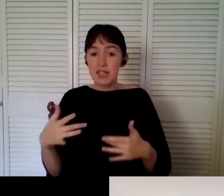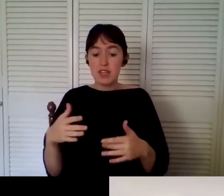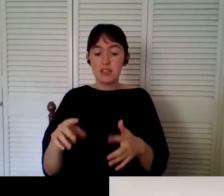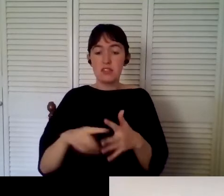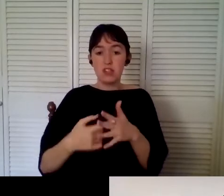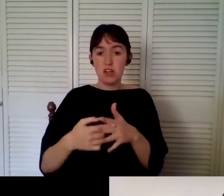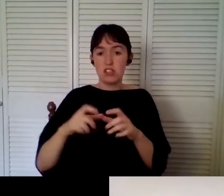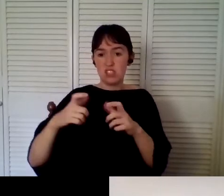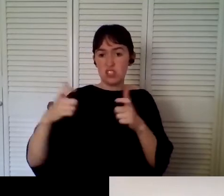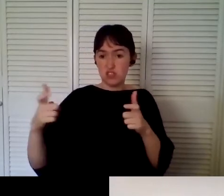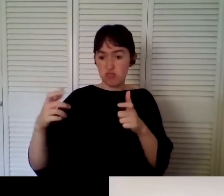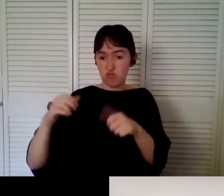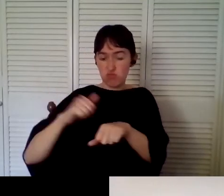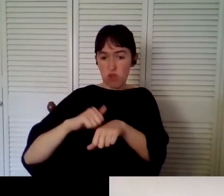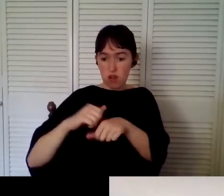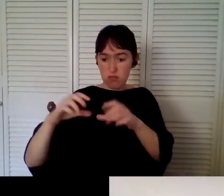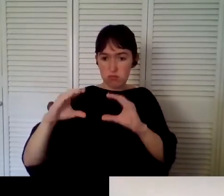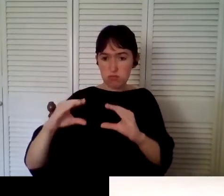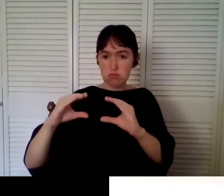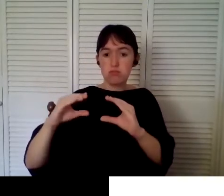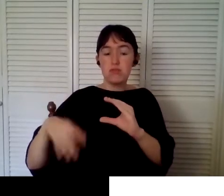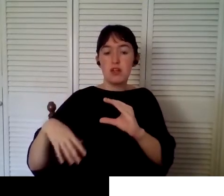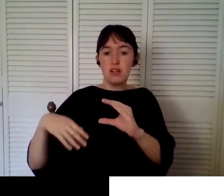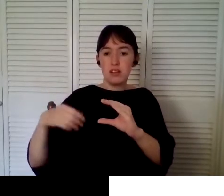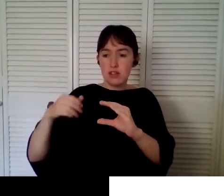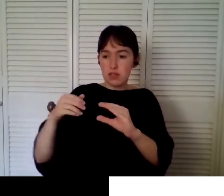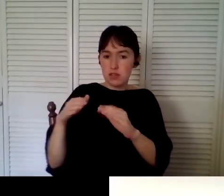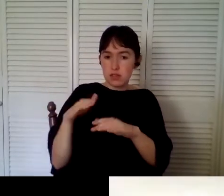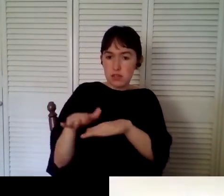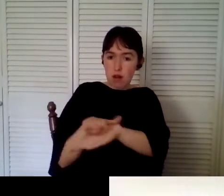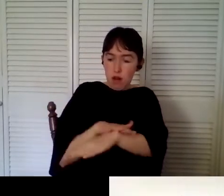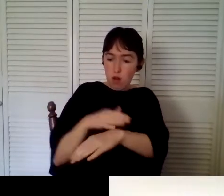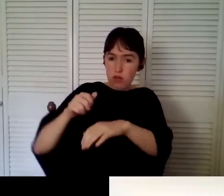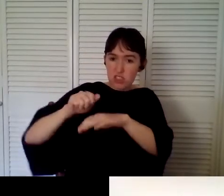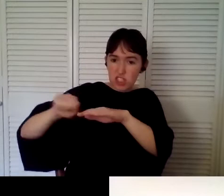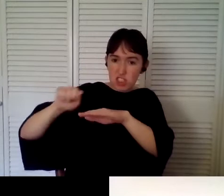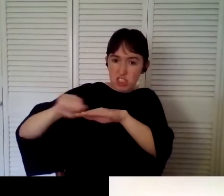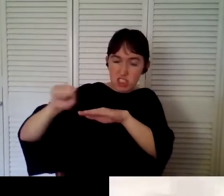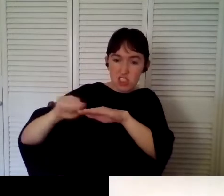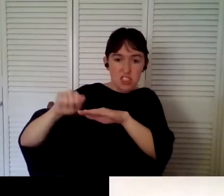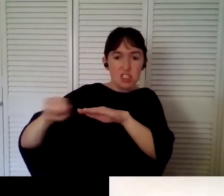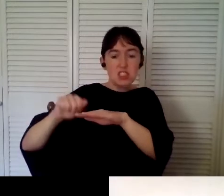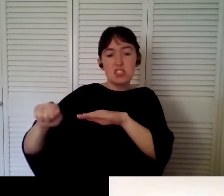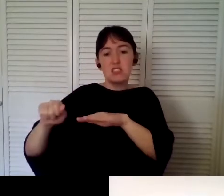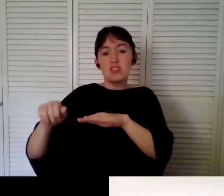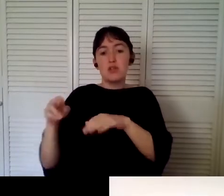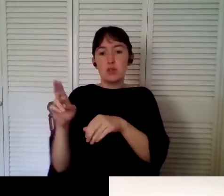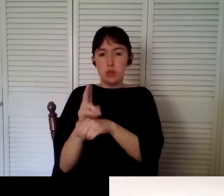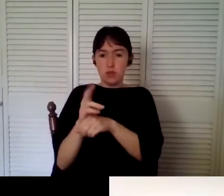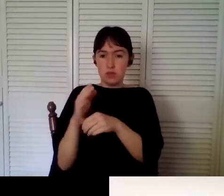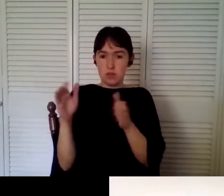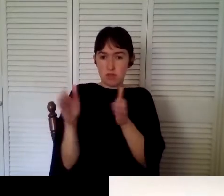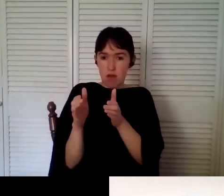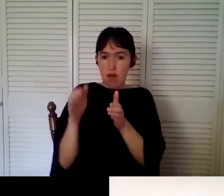away Mhm. into maybe a flake like this. Uh-huh. And then you take this flake and you use smaller antler